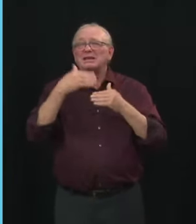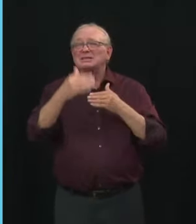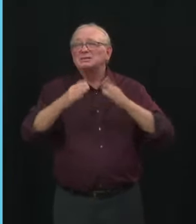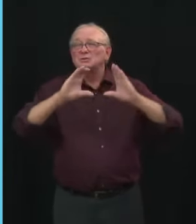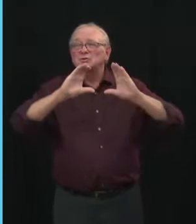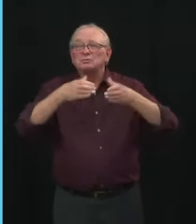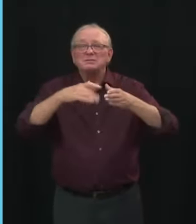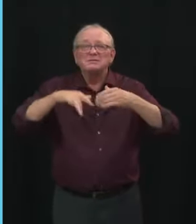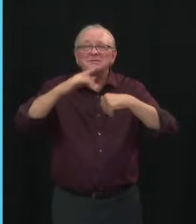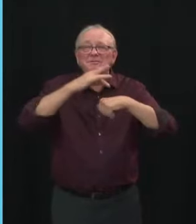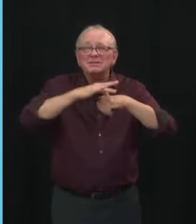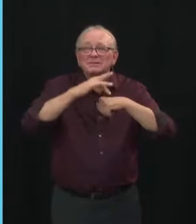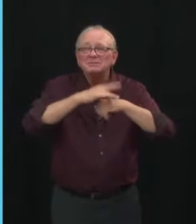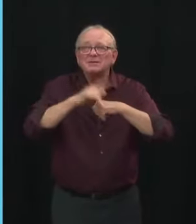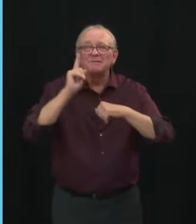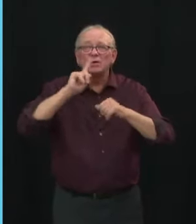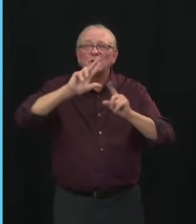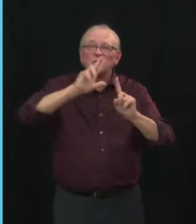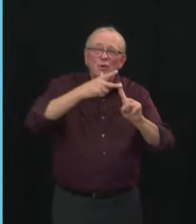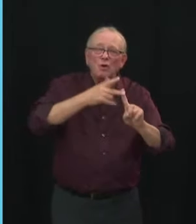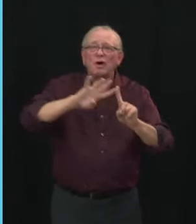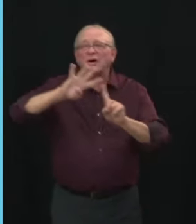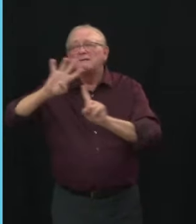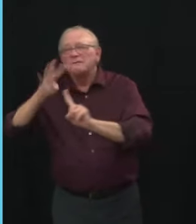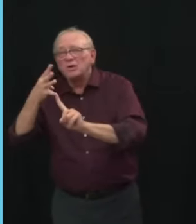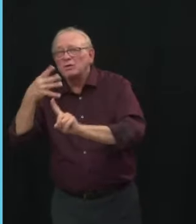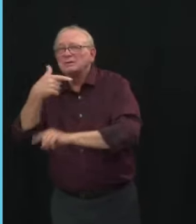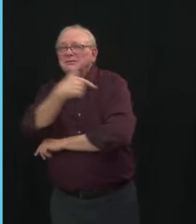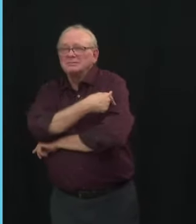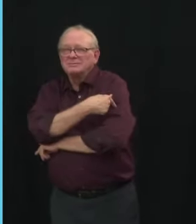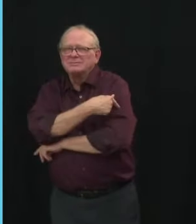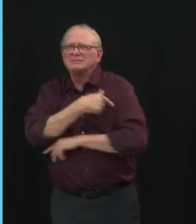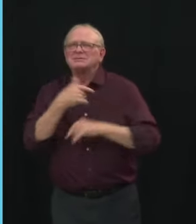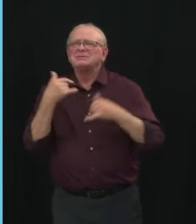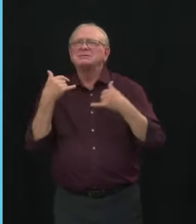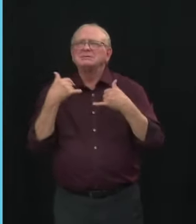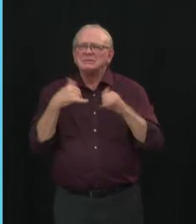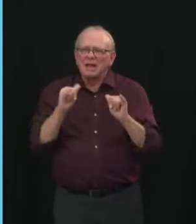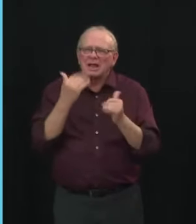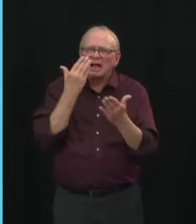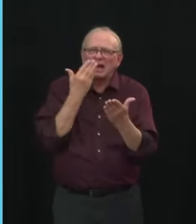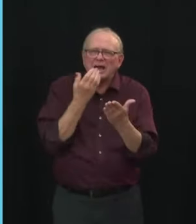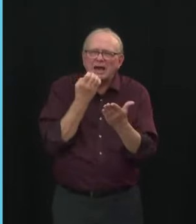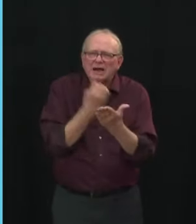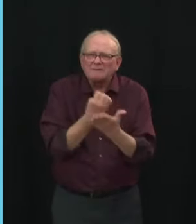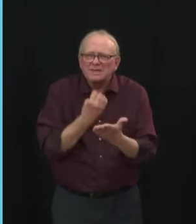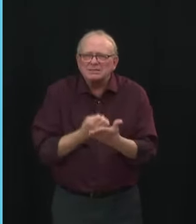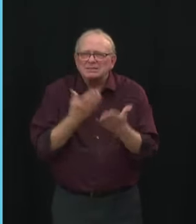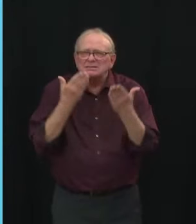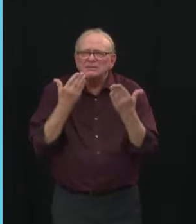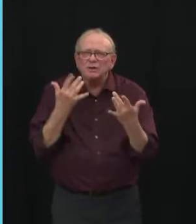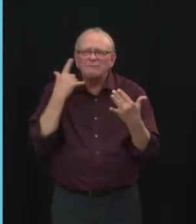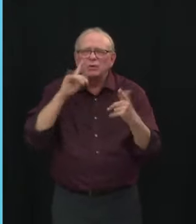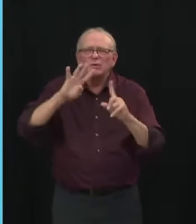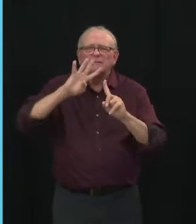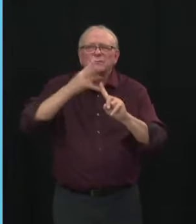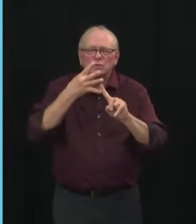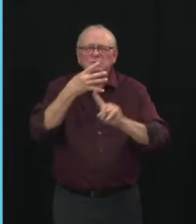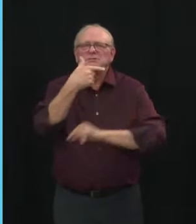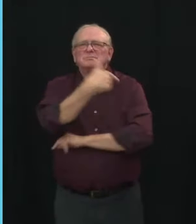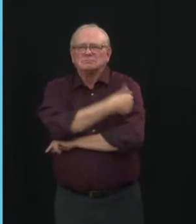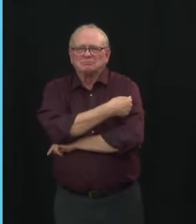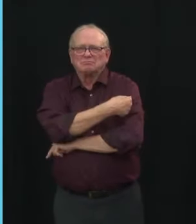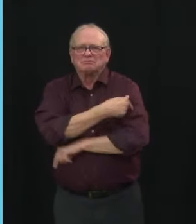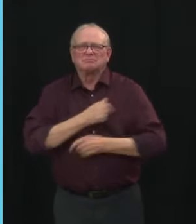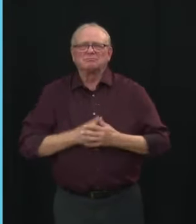something that we're constantly looking at the evidence and reviewing what is coming forward, and that recommendations are made based on best